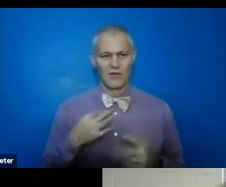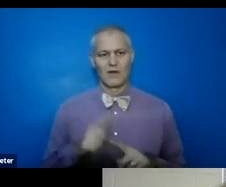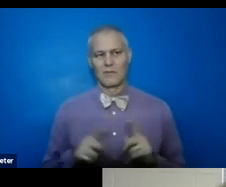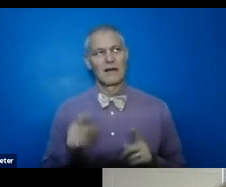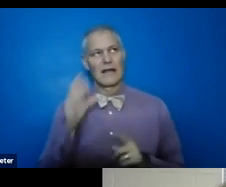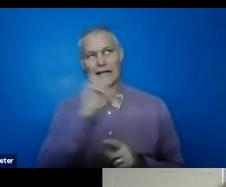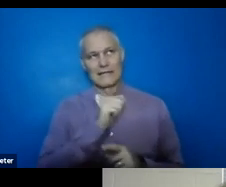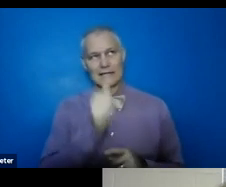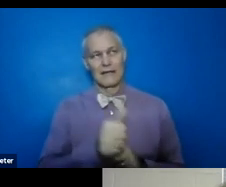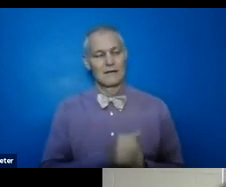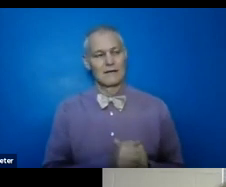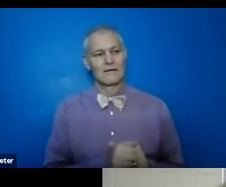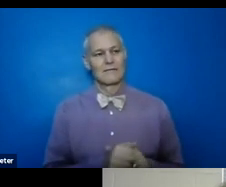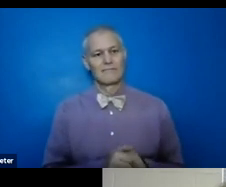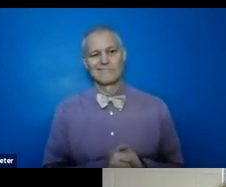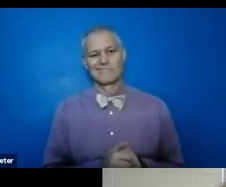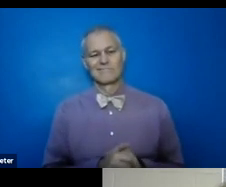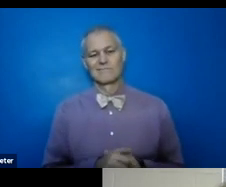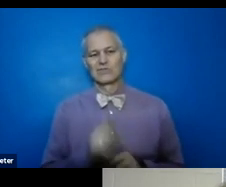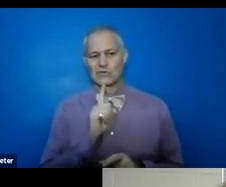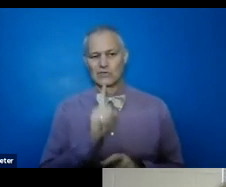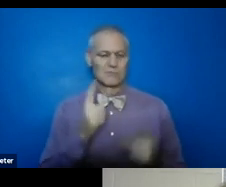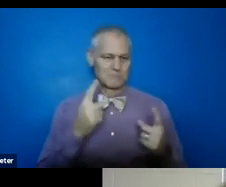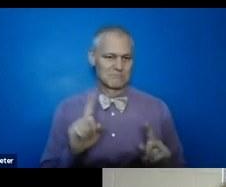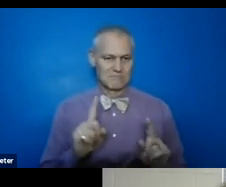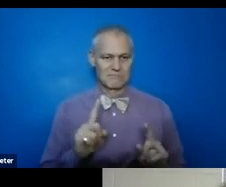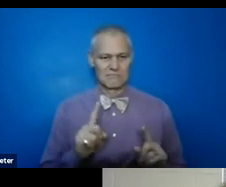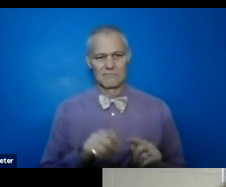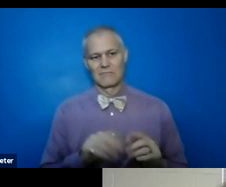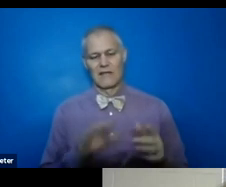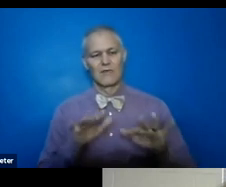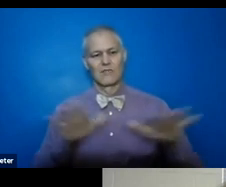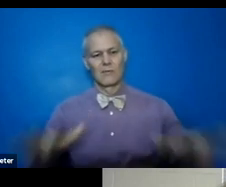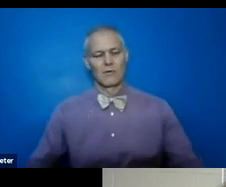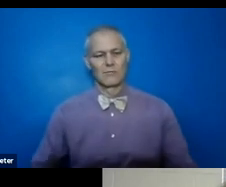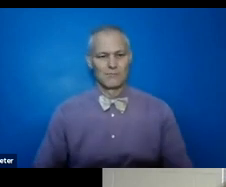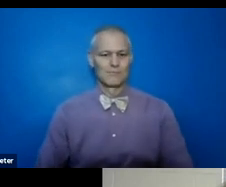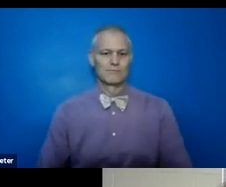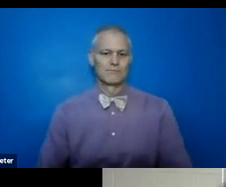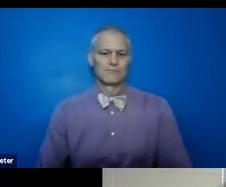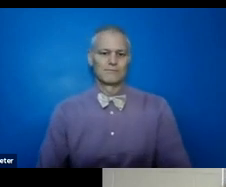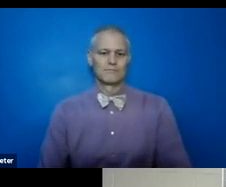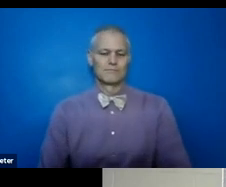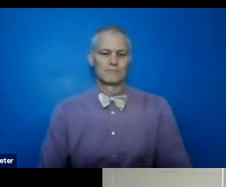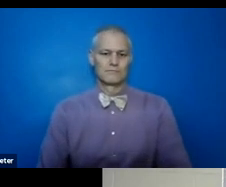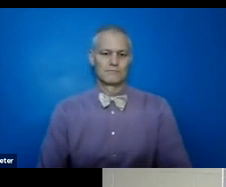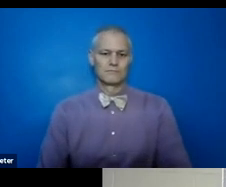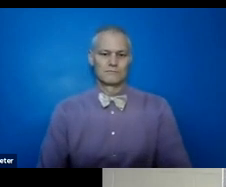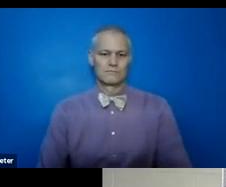not, I guess like a surefire way to then have this ripple effect or have the kind of consistency.